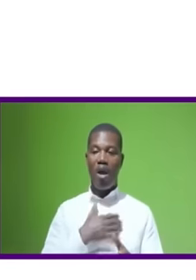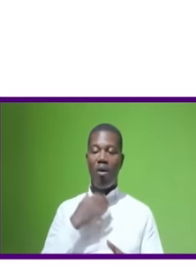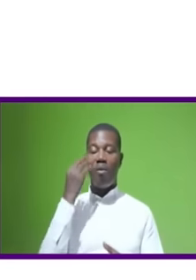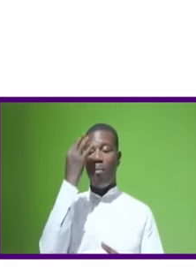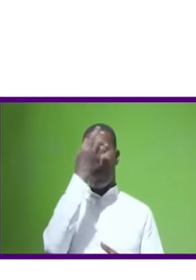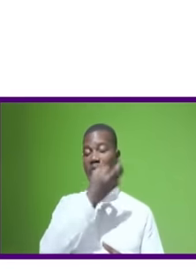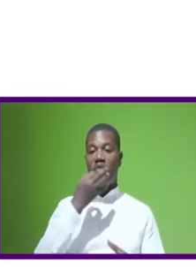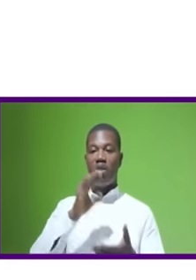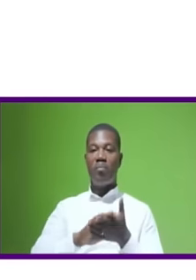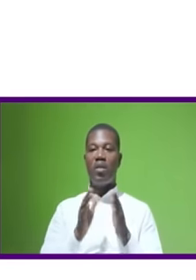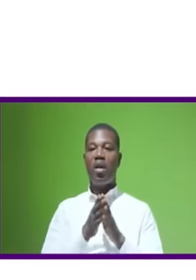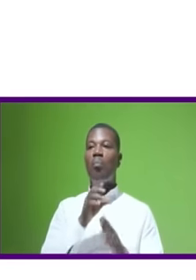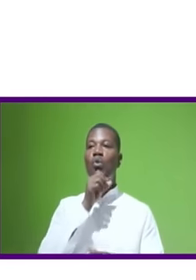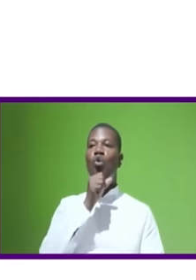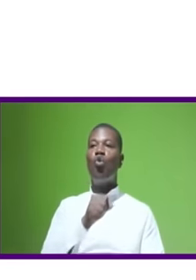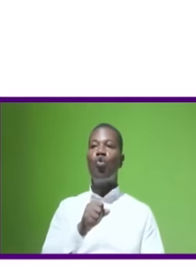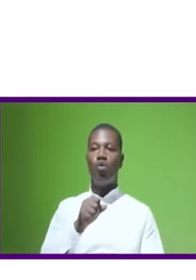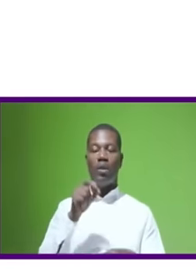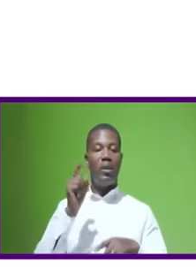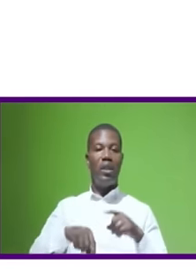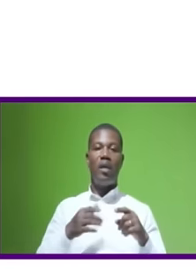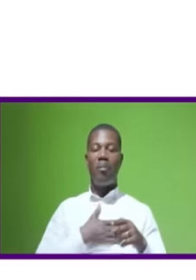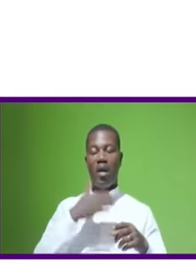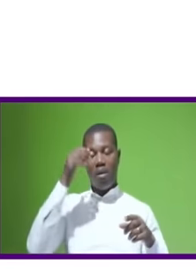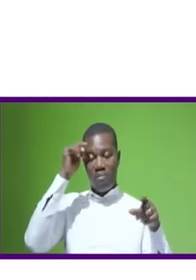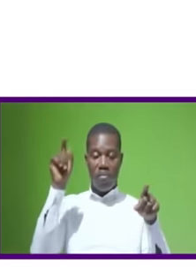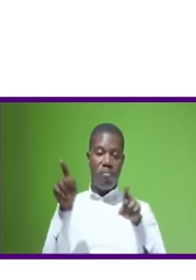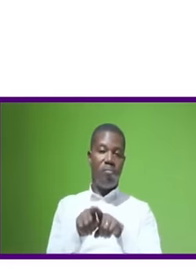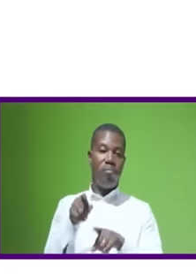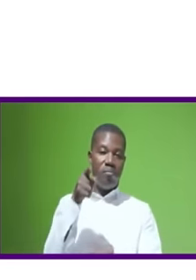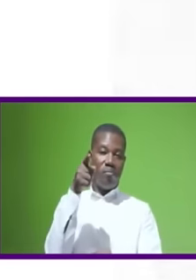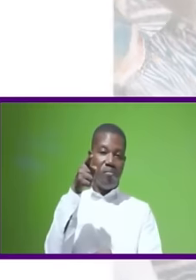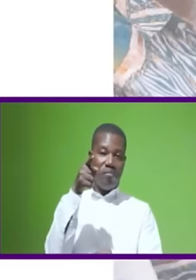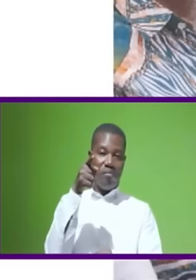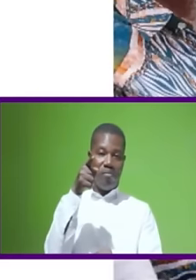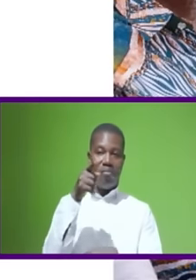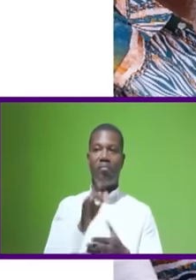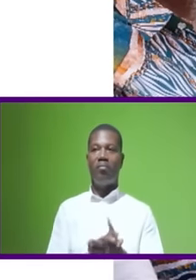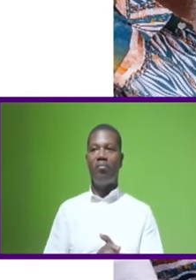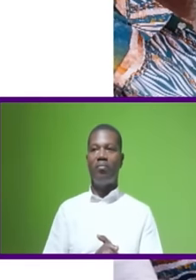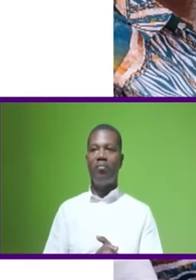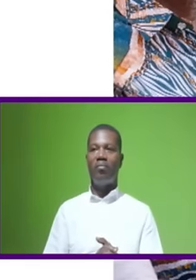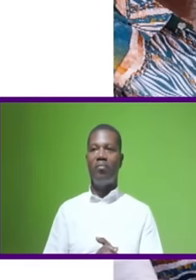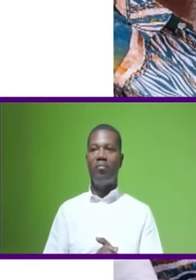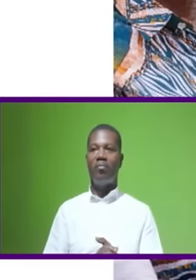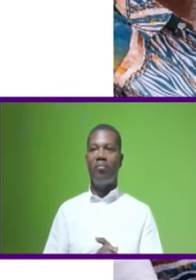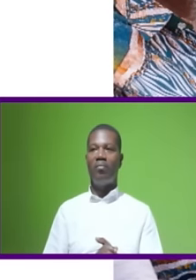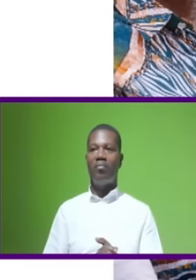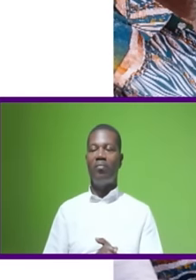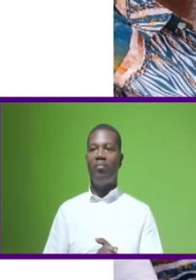So how come even my facials bear resemblance to the aged?